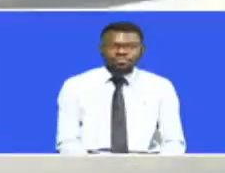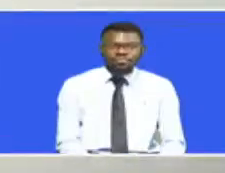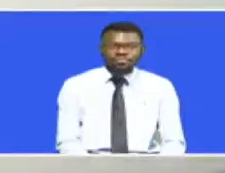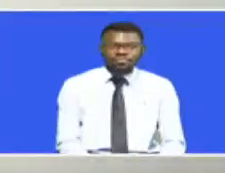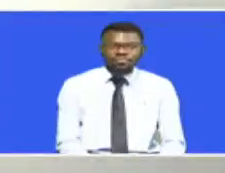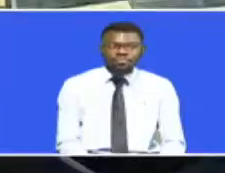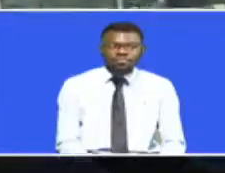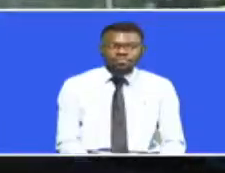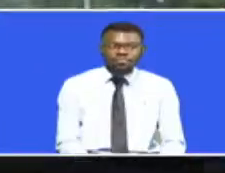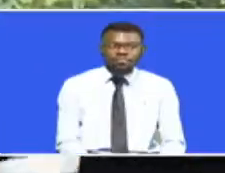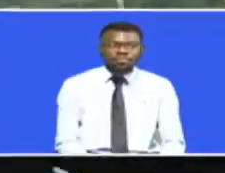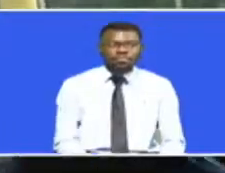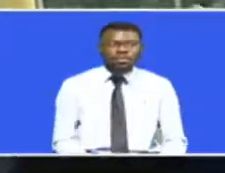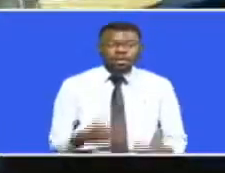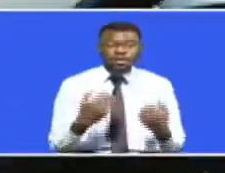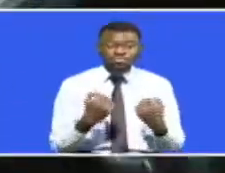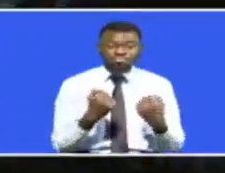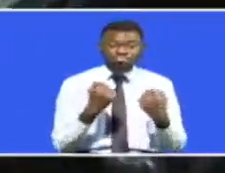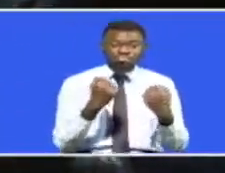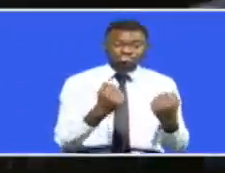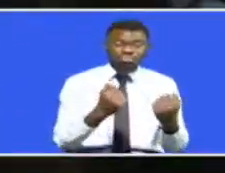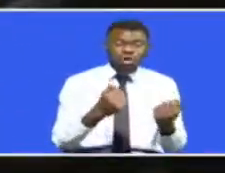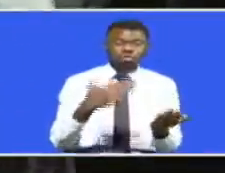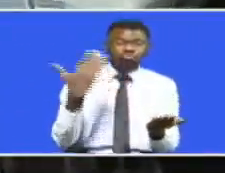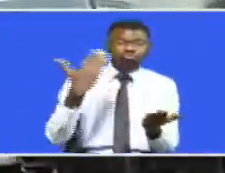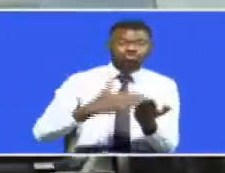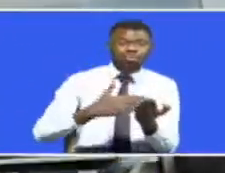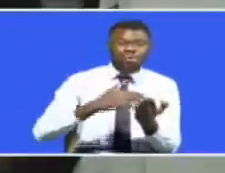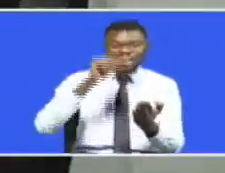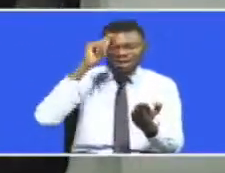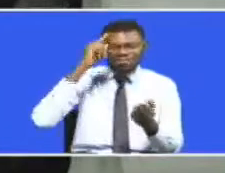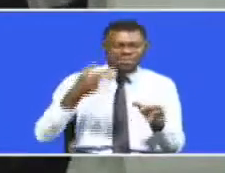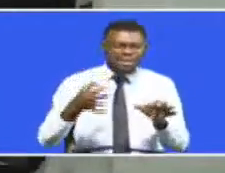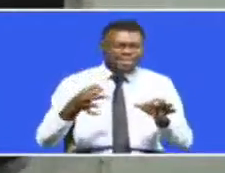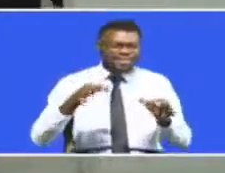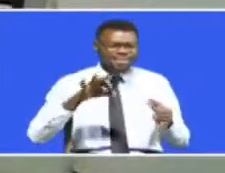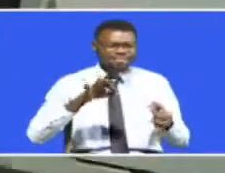Our next stop was at the government chemist offices in Nairobi.